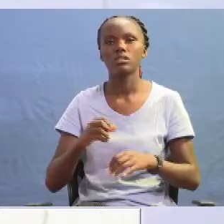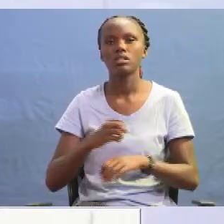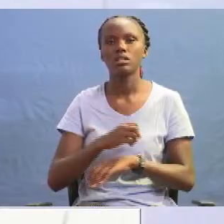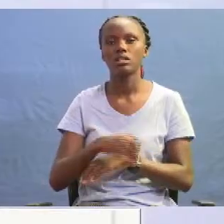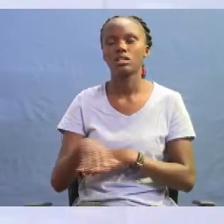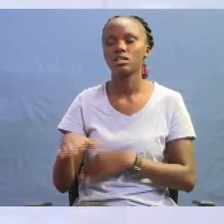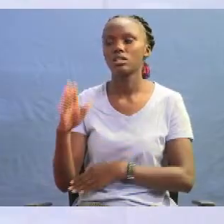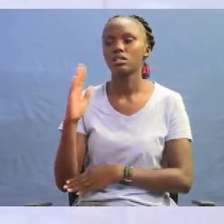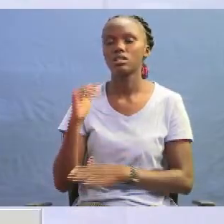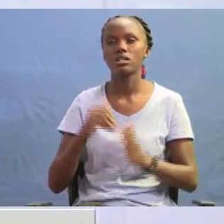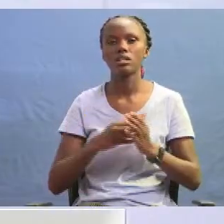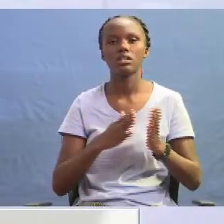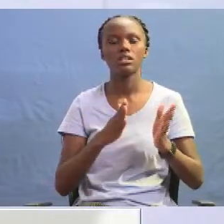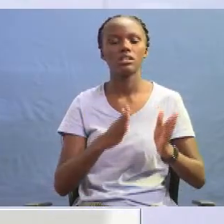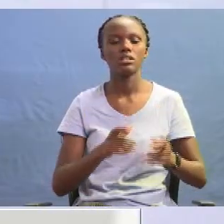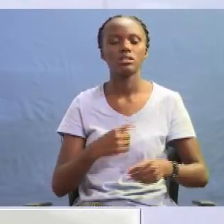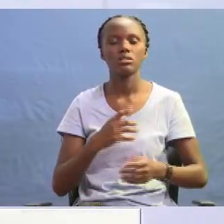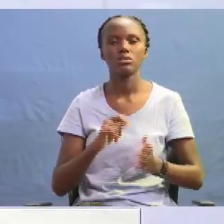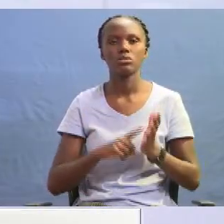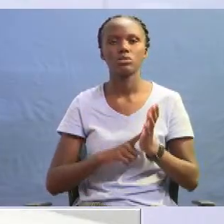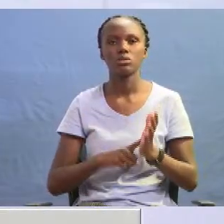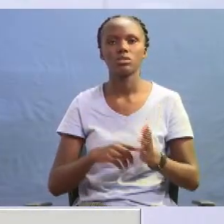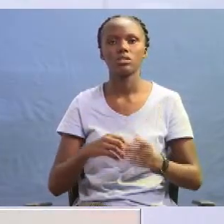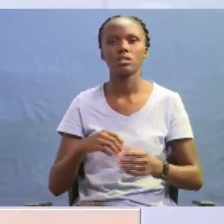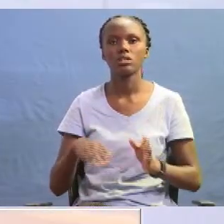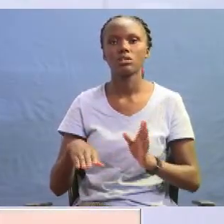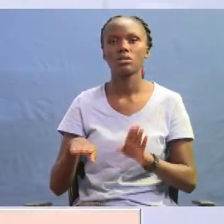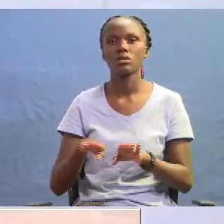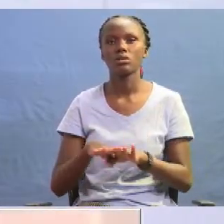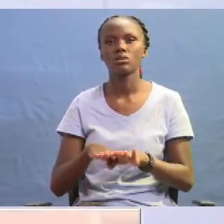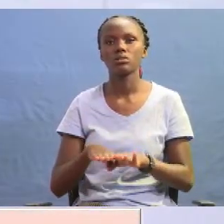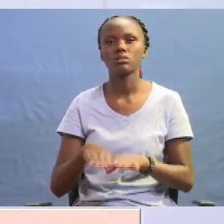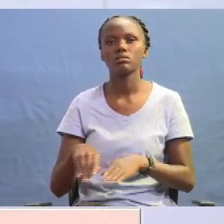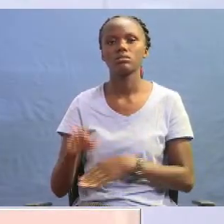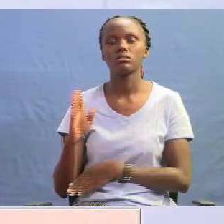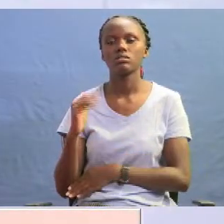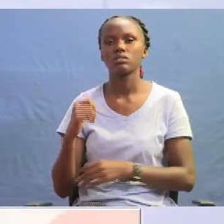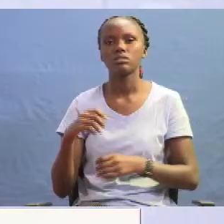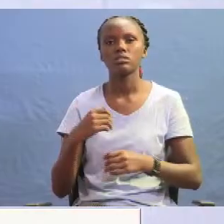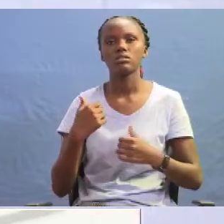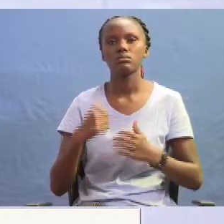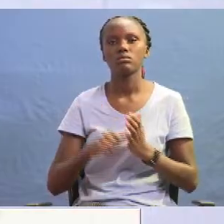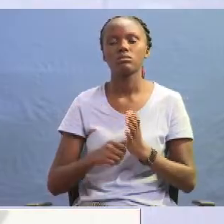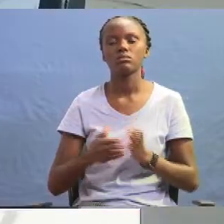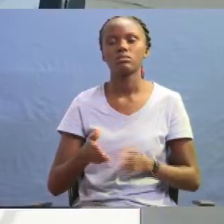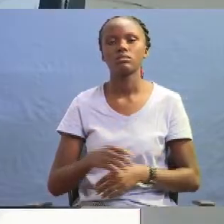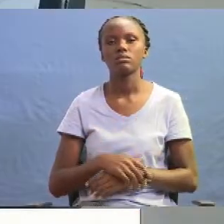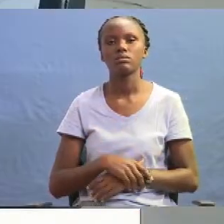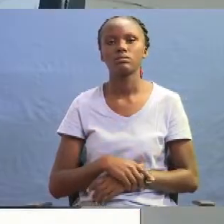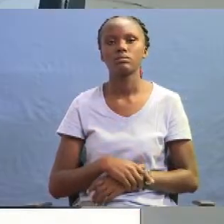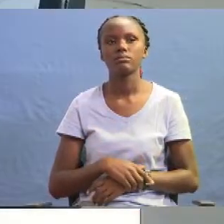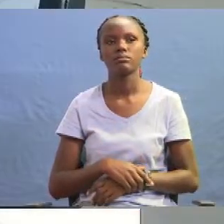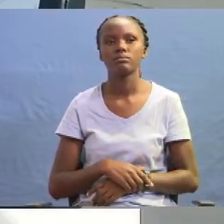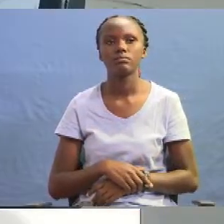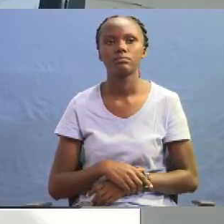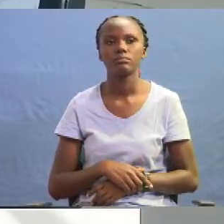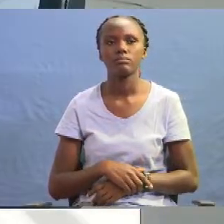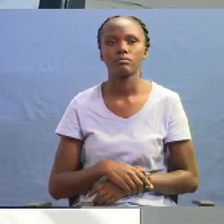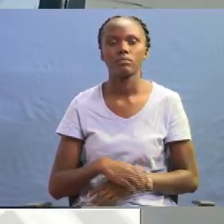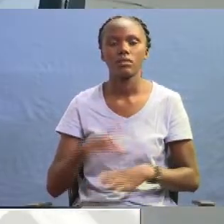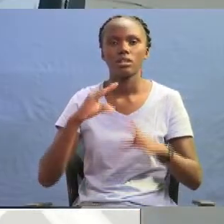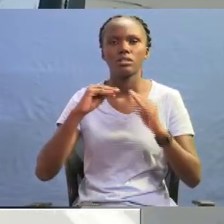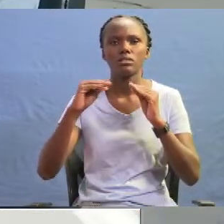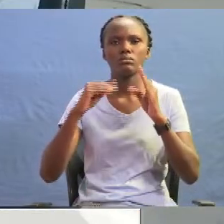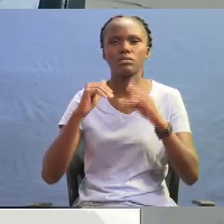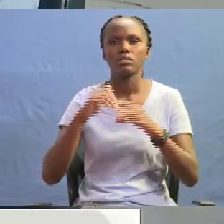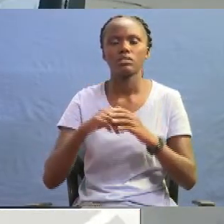agencies to end insecurity madness in the area. Patricia Alex reports. Speaking